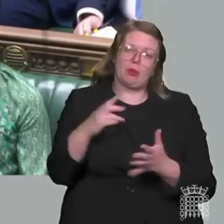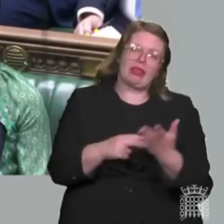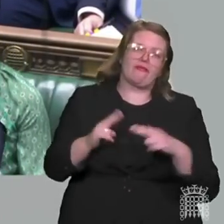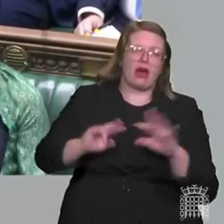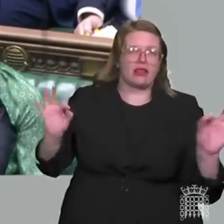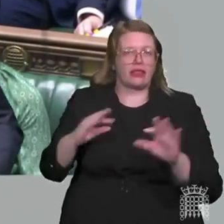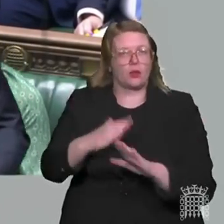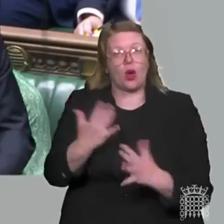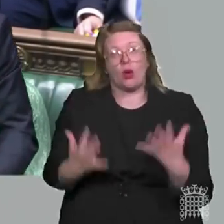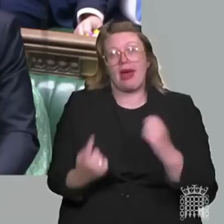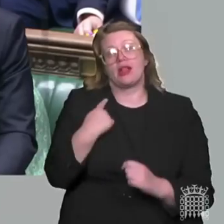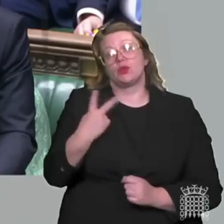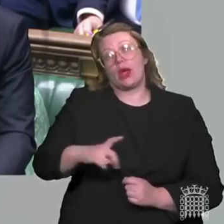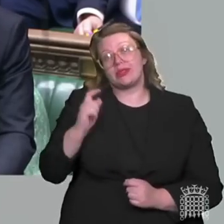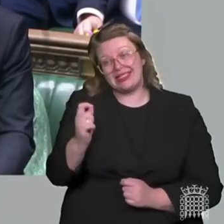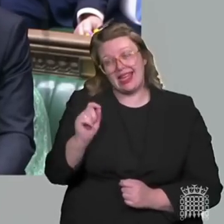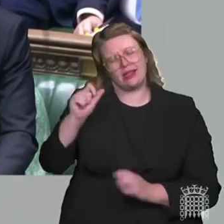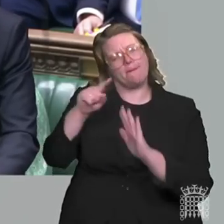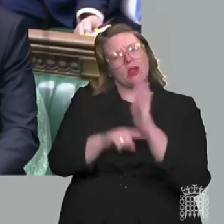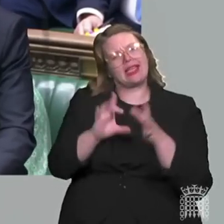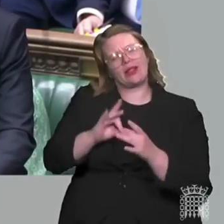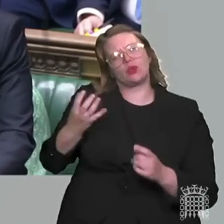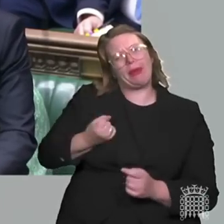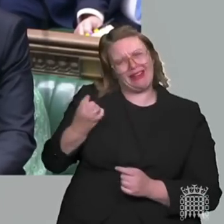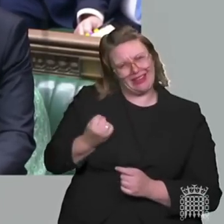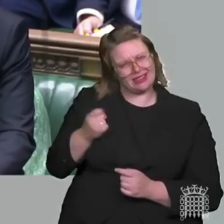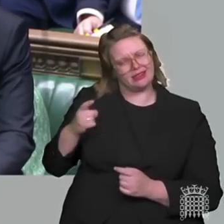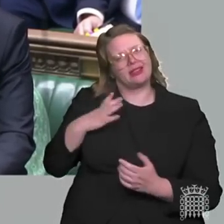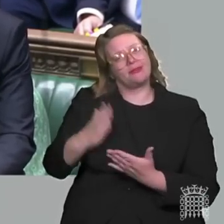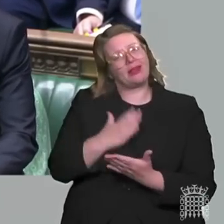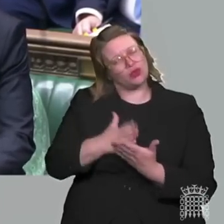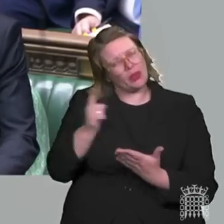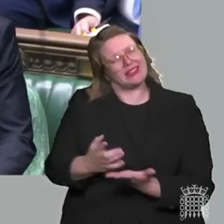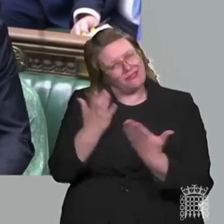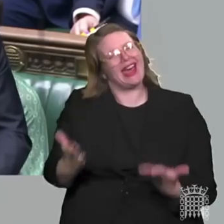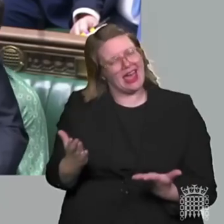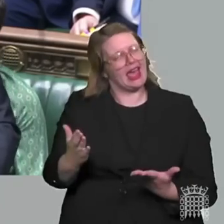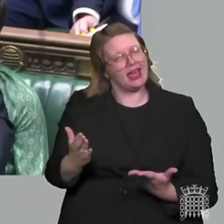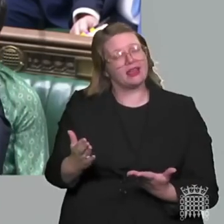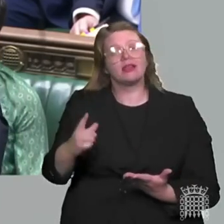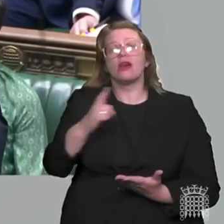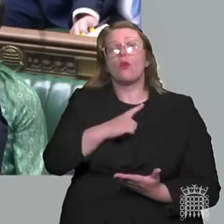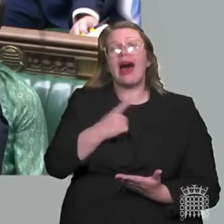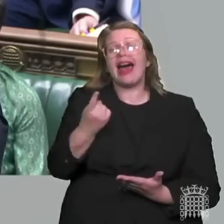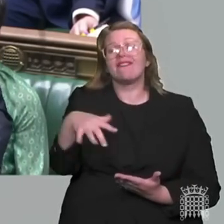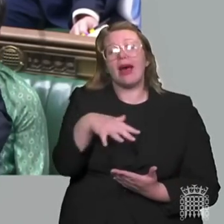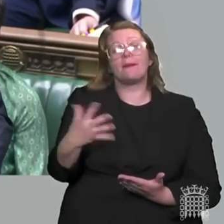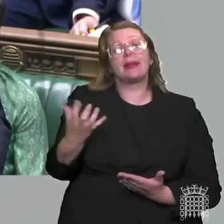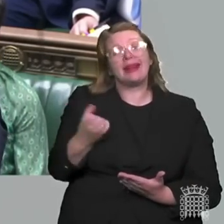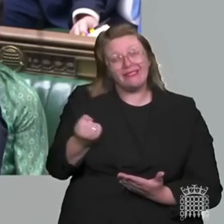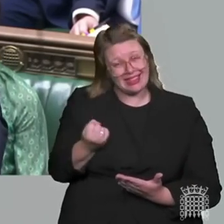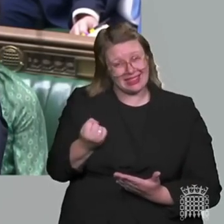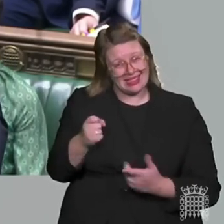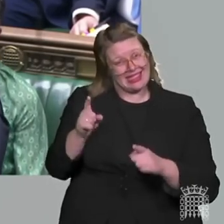2010. On the specific policy that she raises, it actually ensures fairness, Mr. Speaker, by asking families on benefits to make the